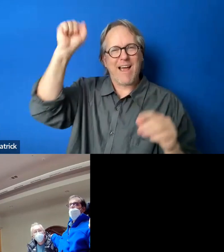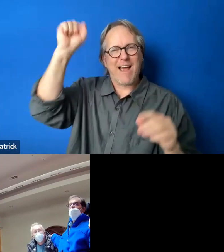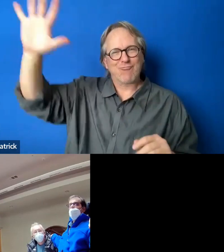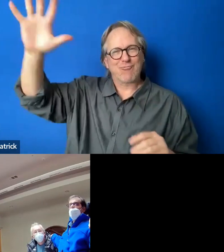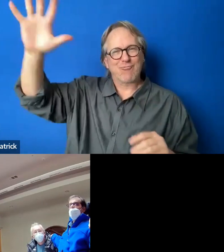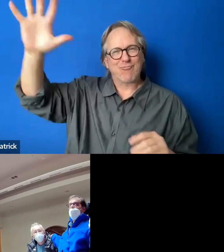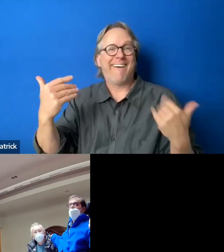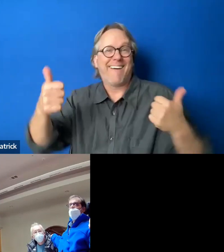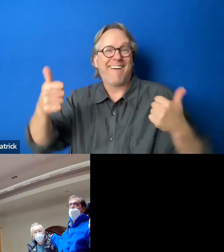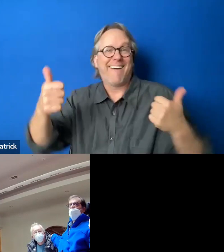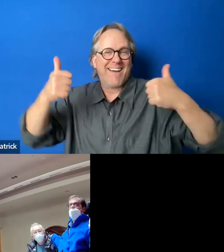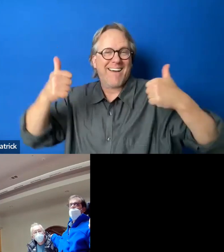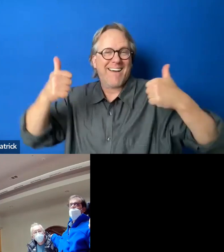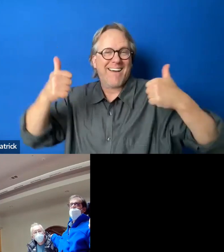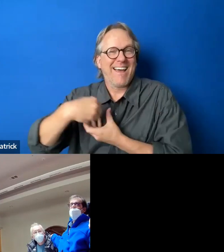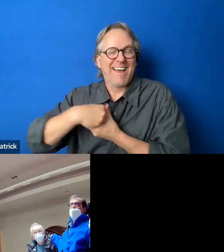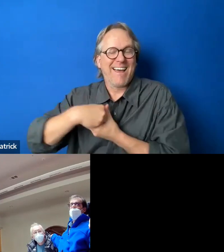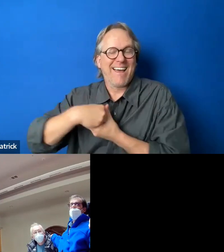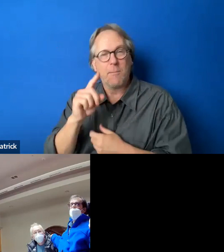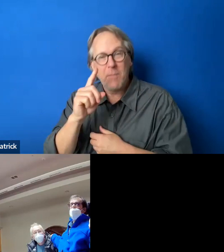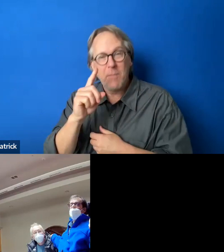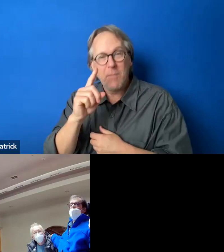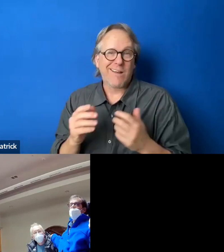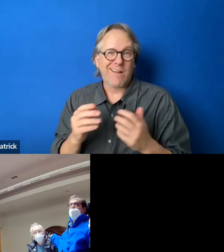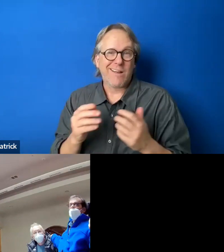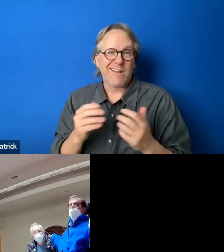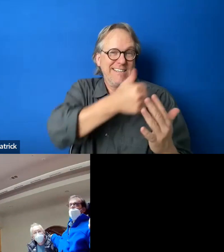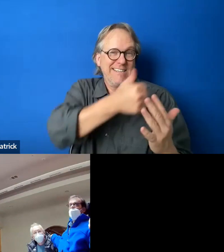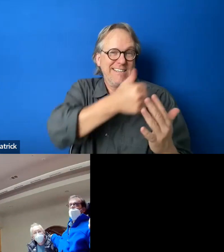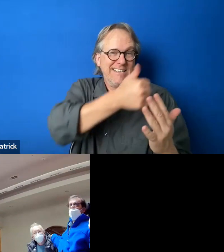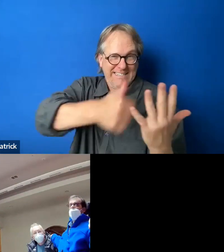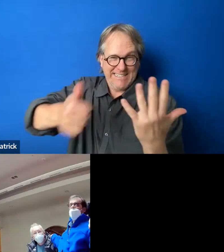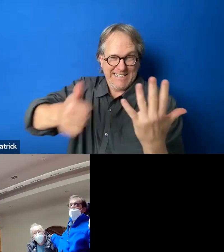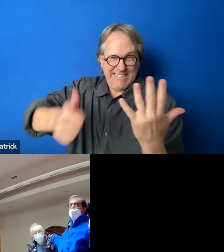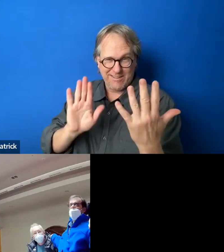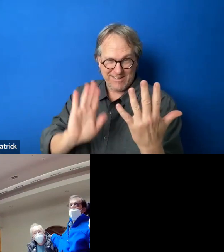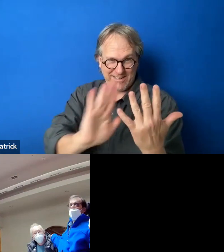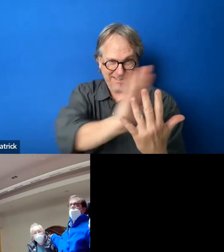is everybody's disability is different. And so